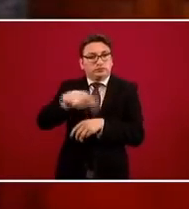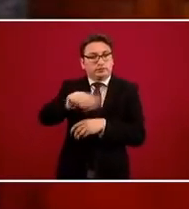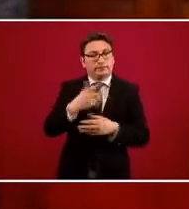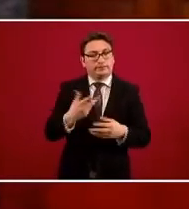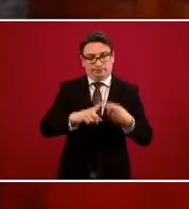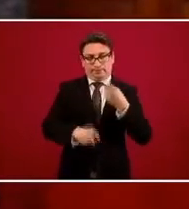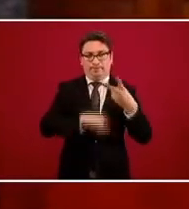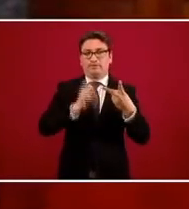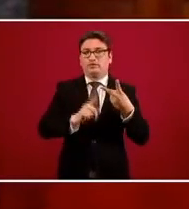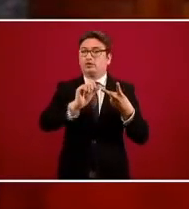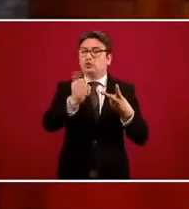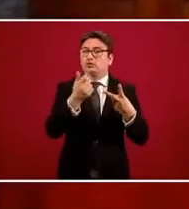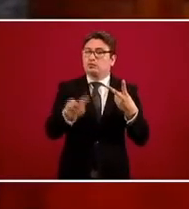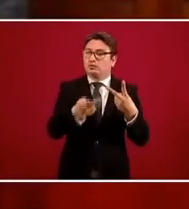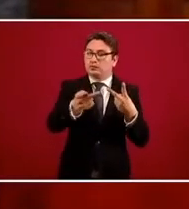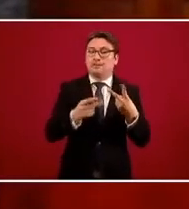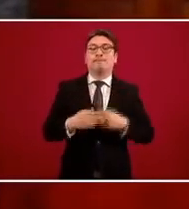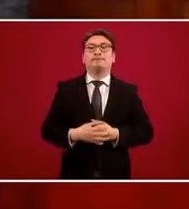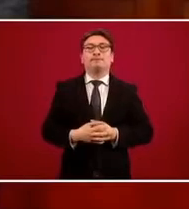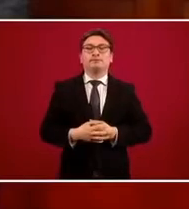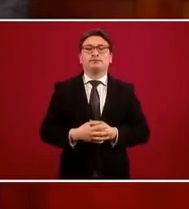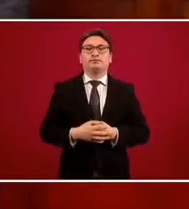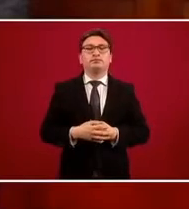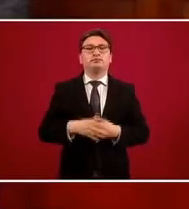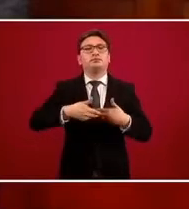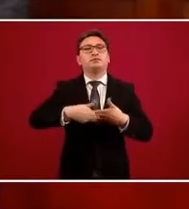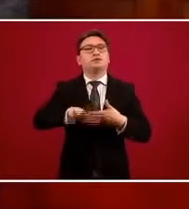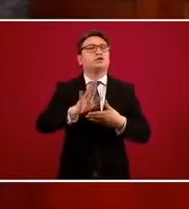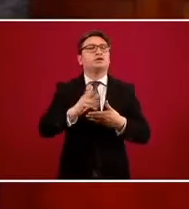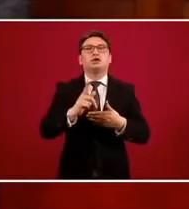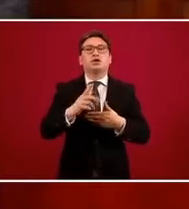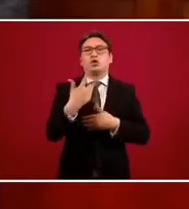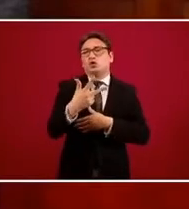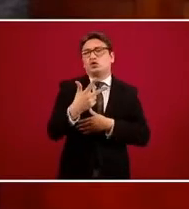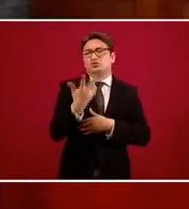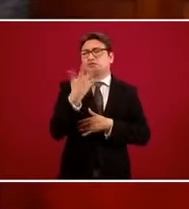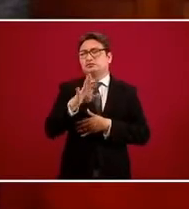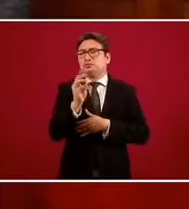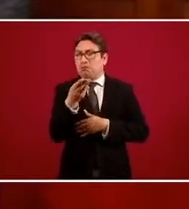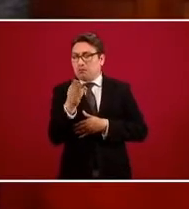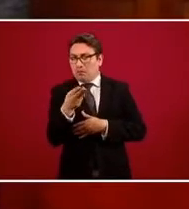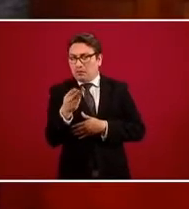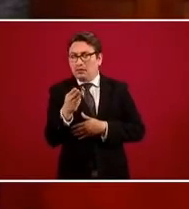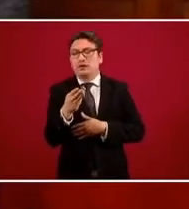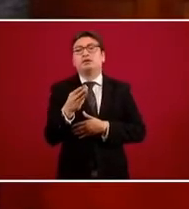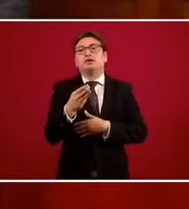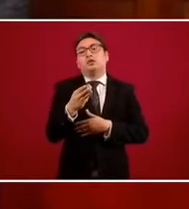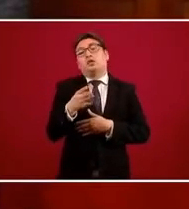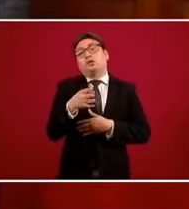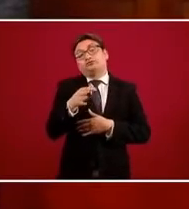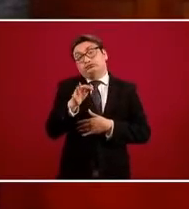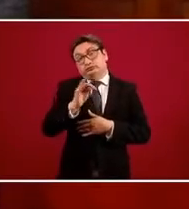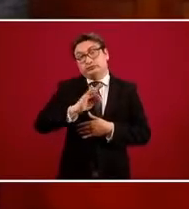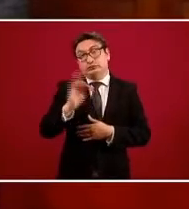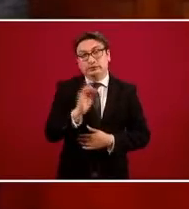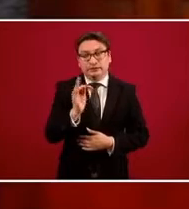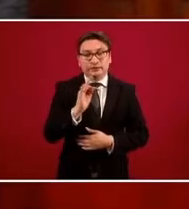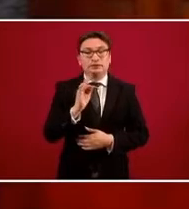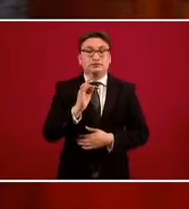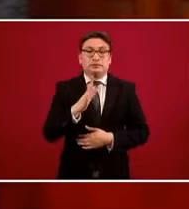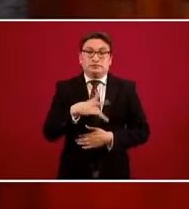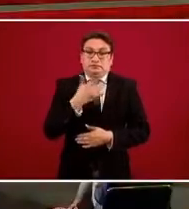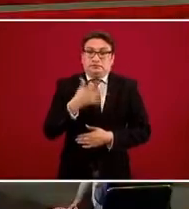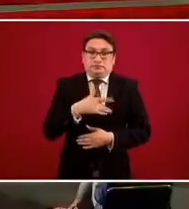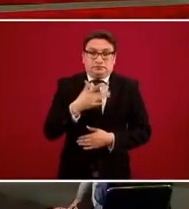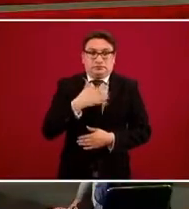personal protection equipment, and they have to interact directly with the drivers. So, what's going to happen with them? And also, in